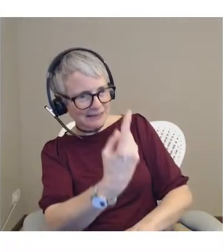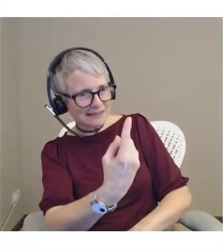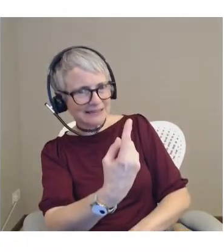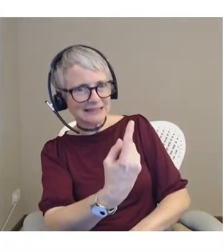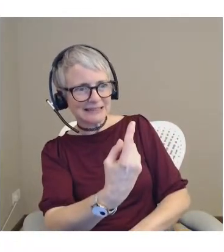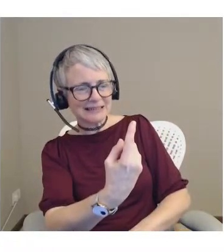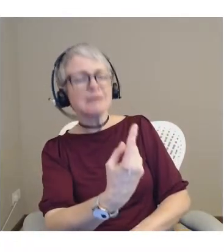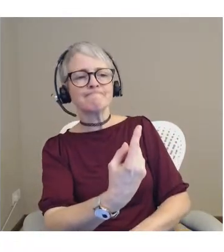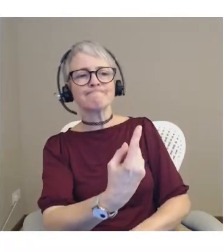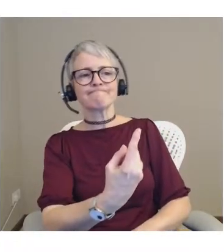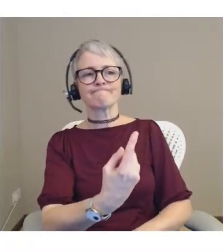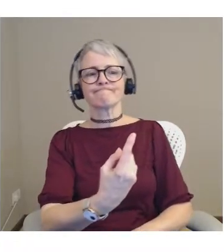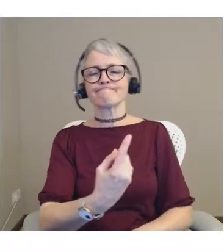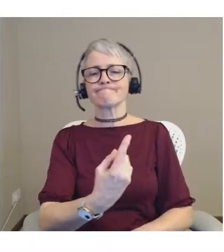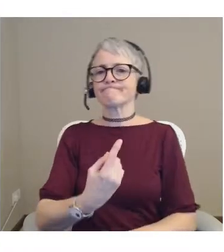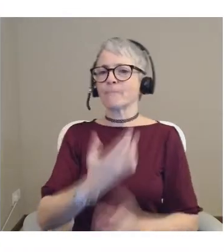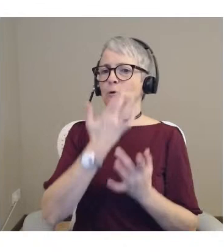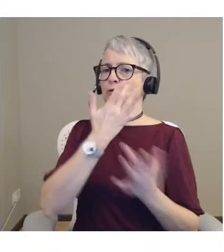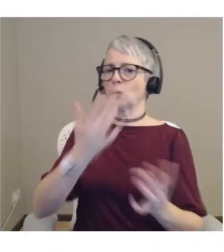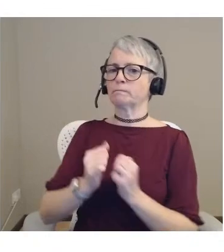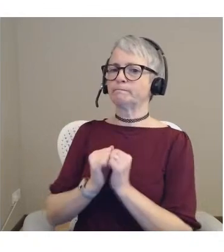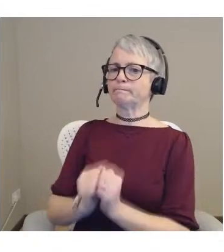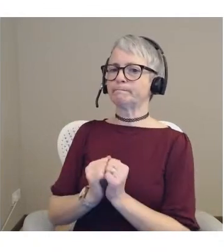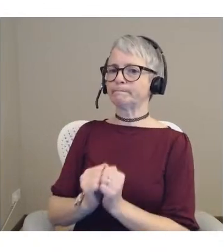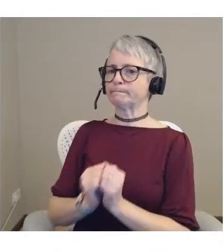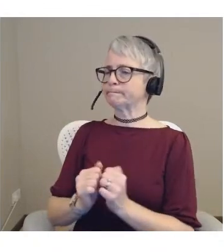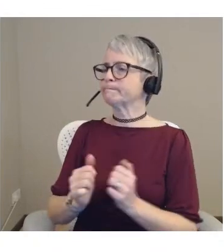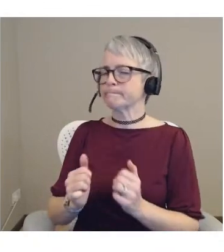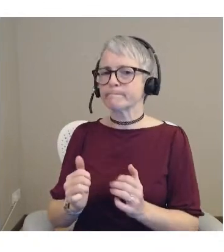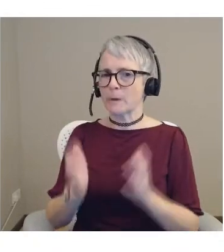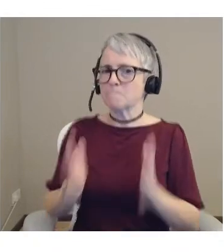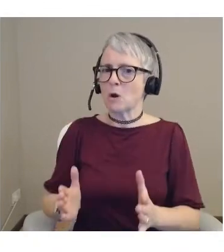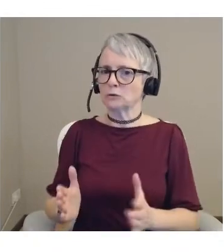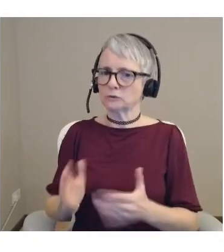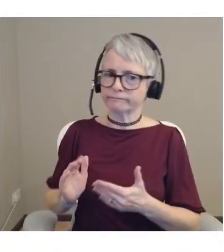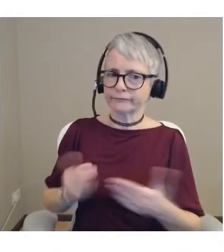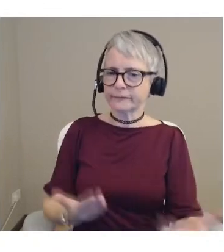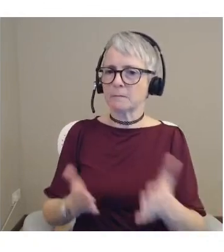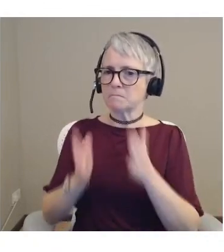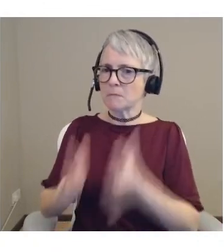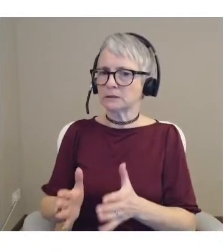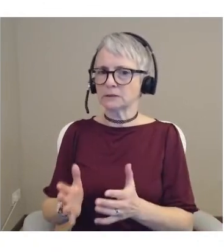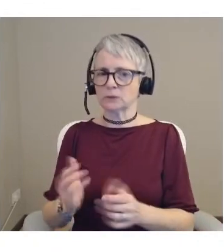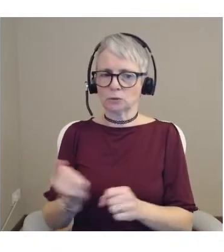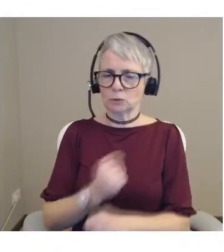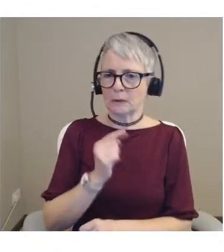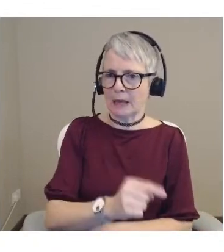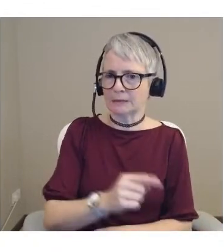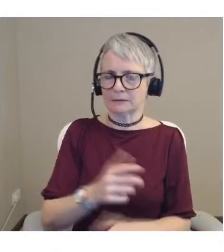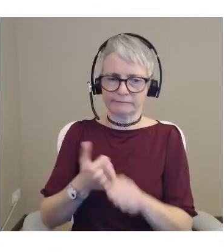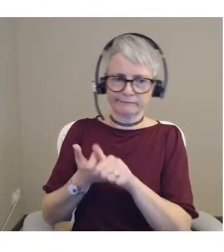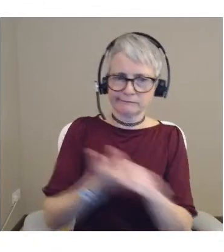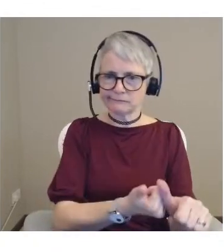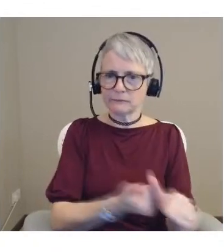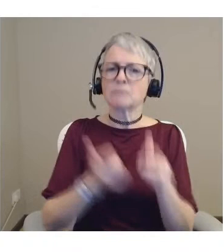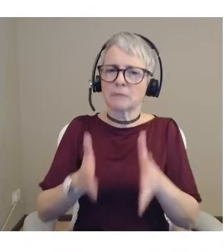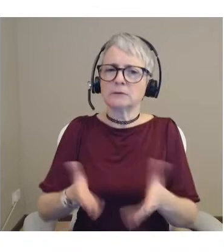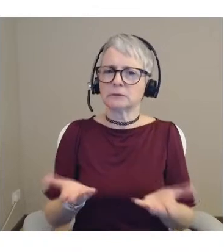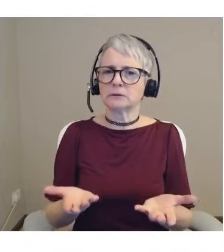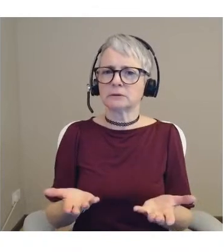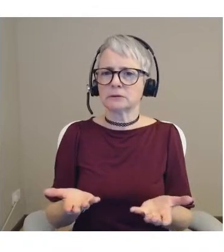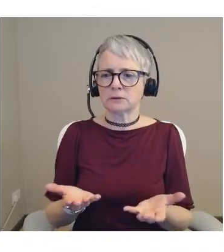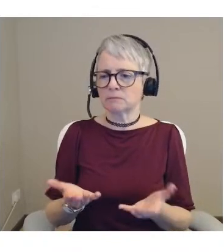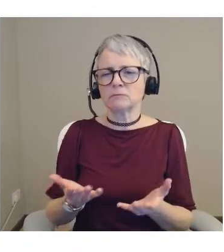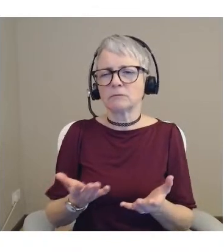messages around the importance of digital, the value of providing this sort of wraparound support, as well as data